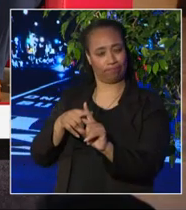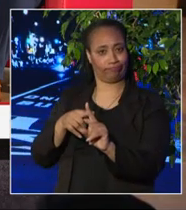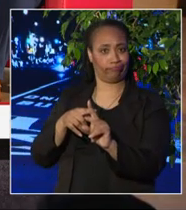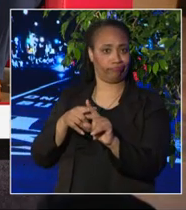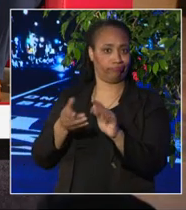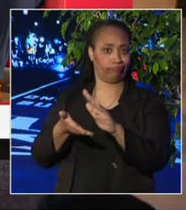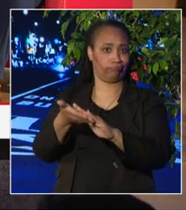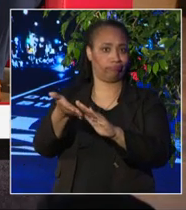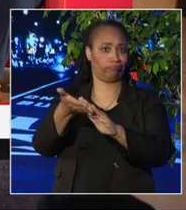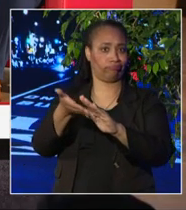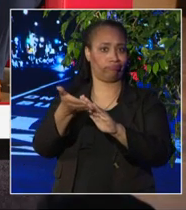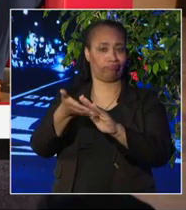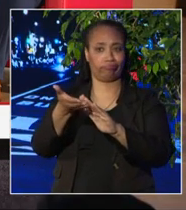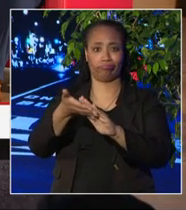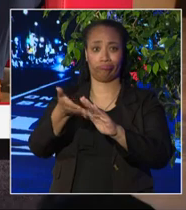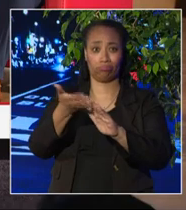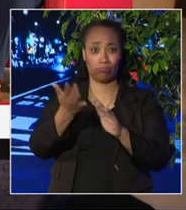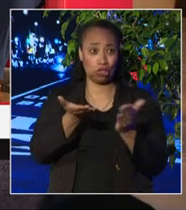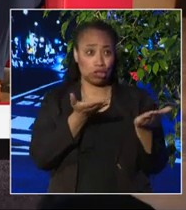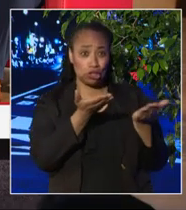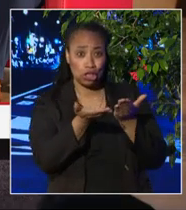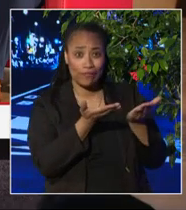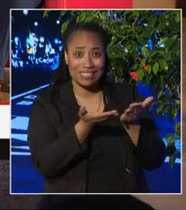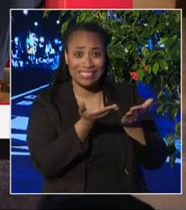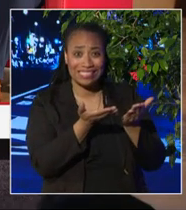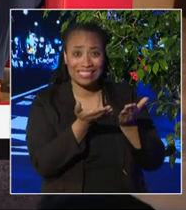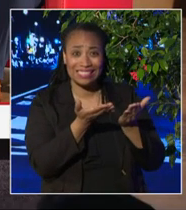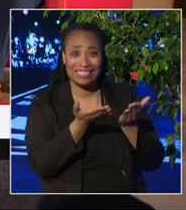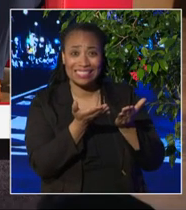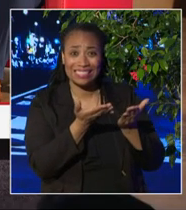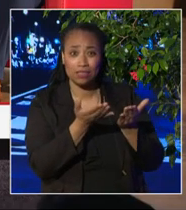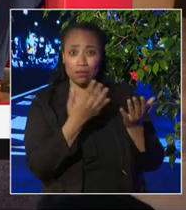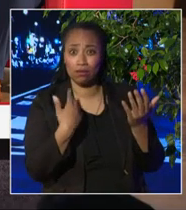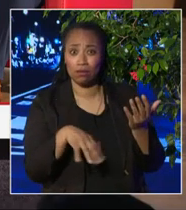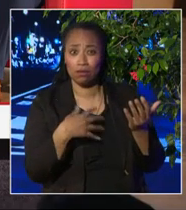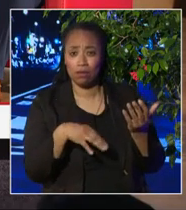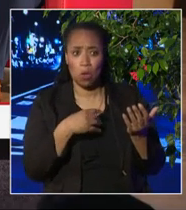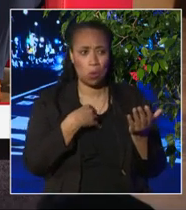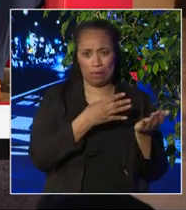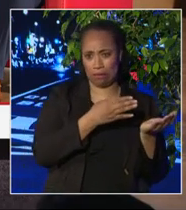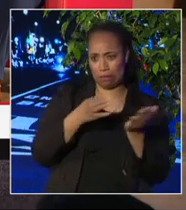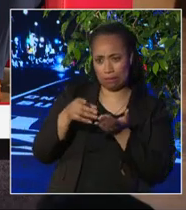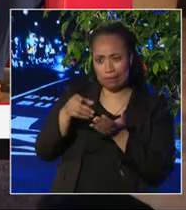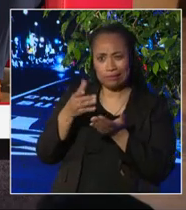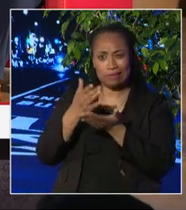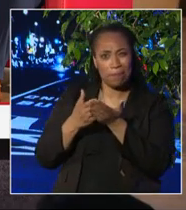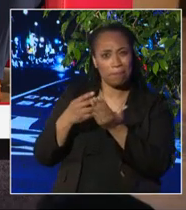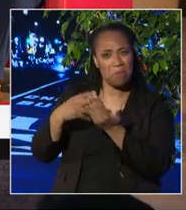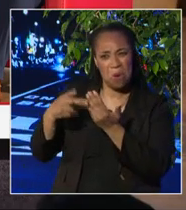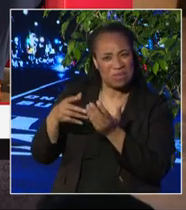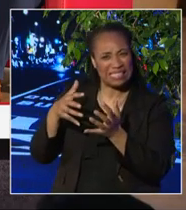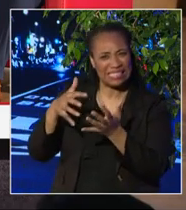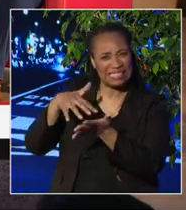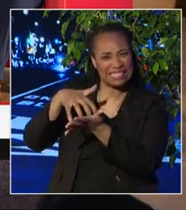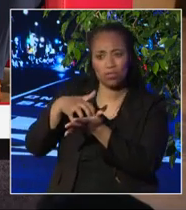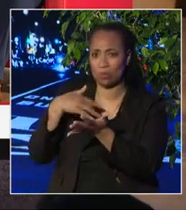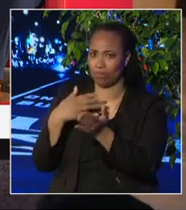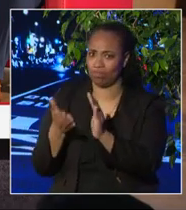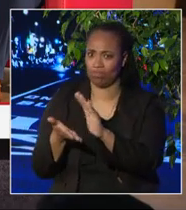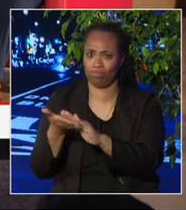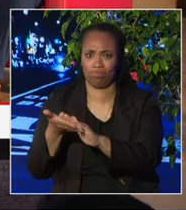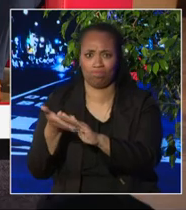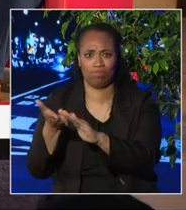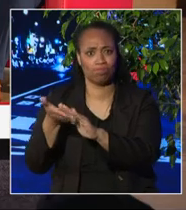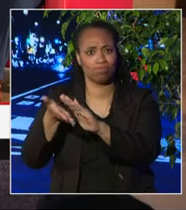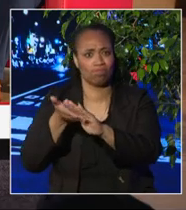take care of the most vulnerable in the District of Columbia. Having a valuable and growing downtown has allowed